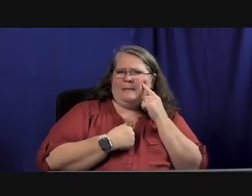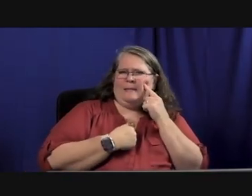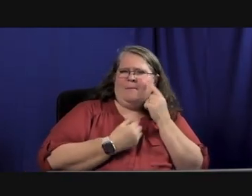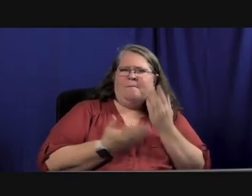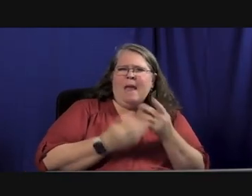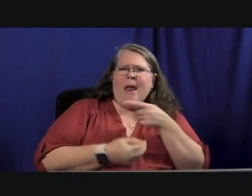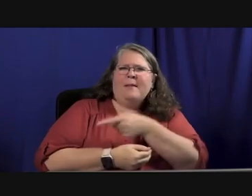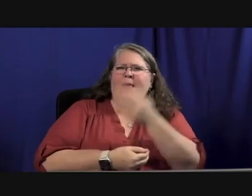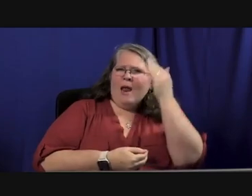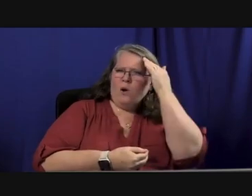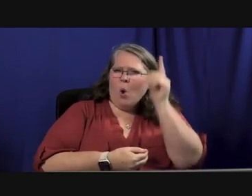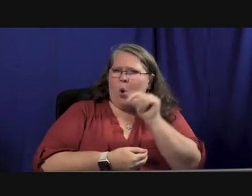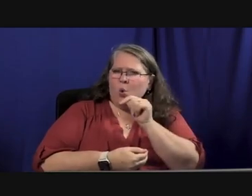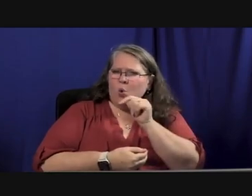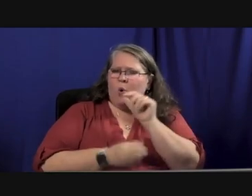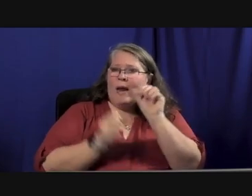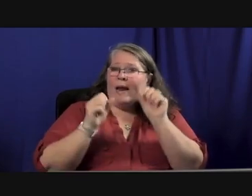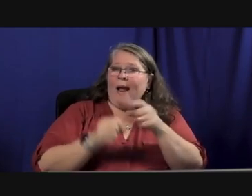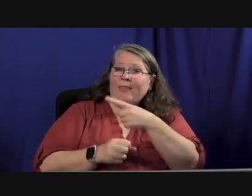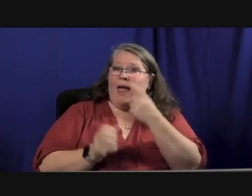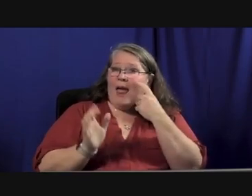supplemental information.